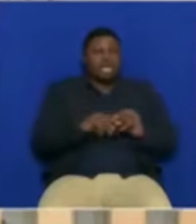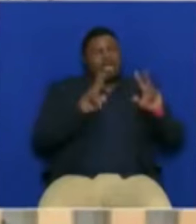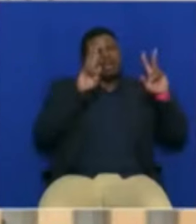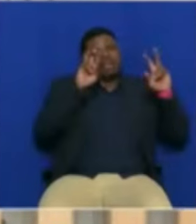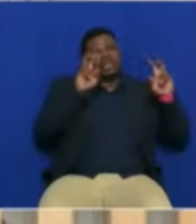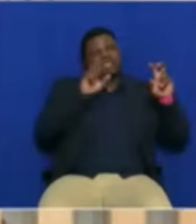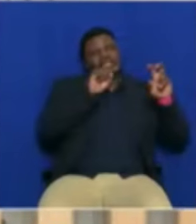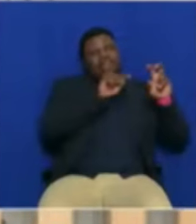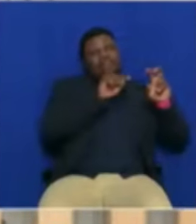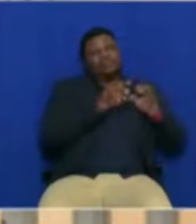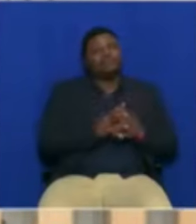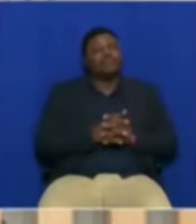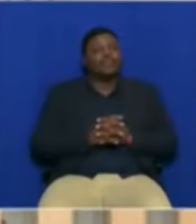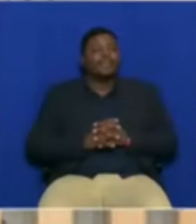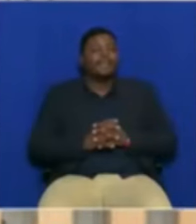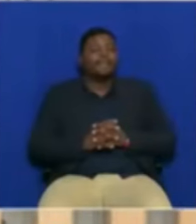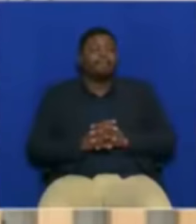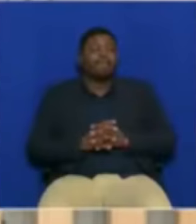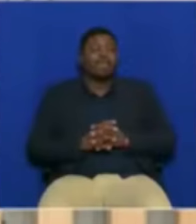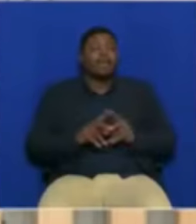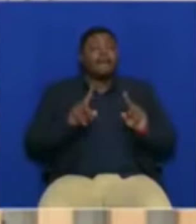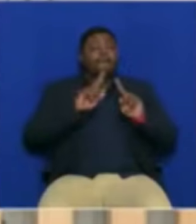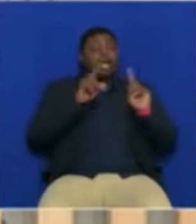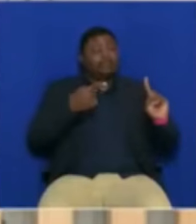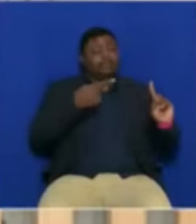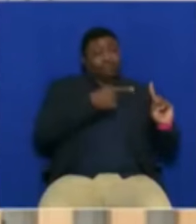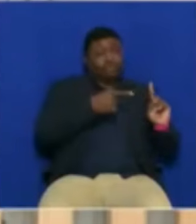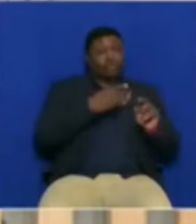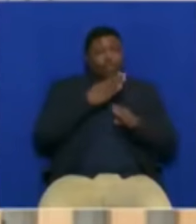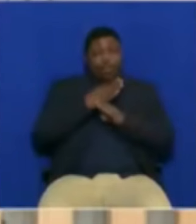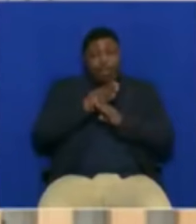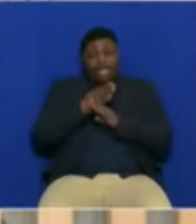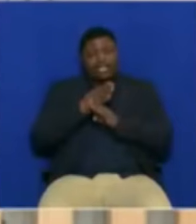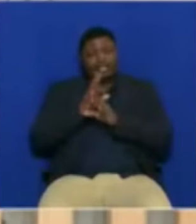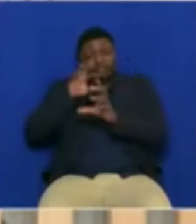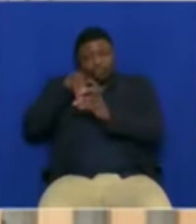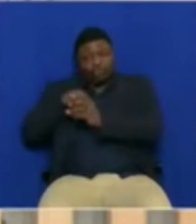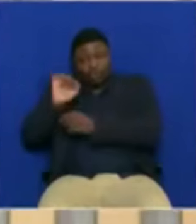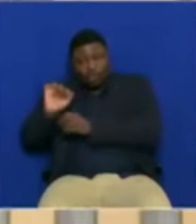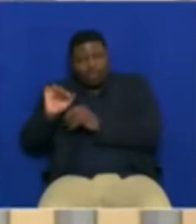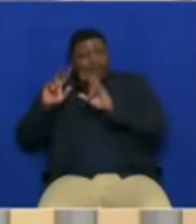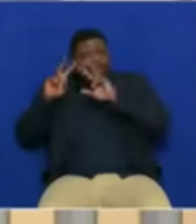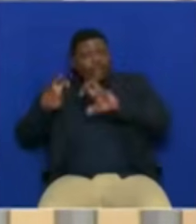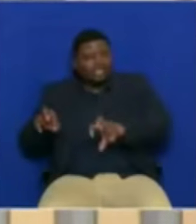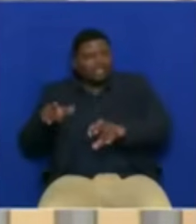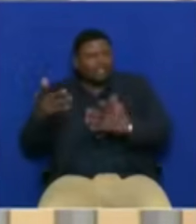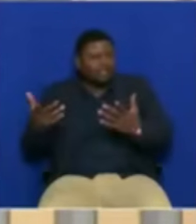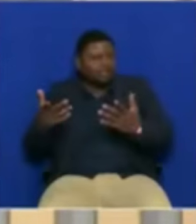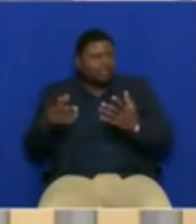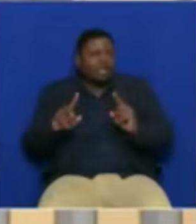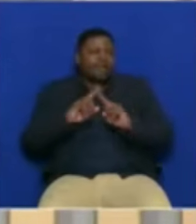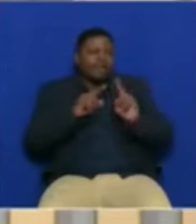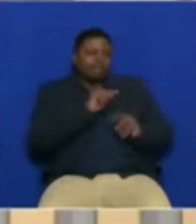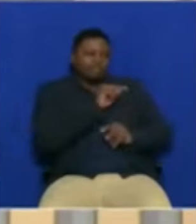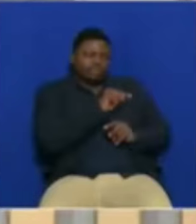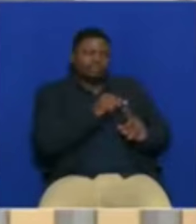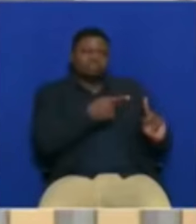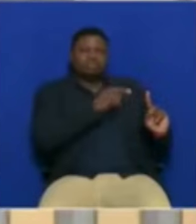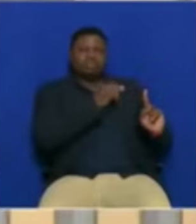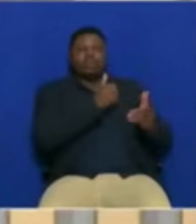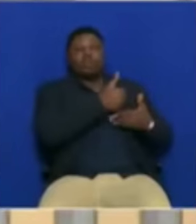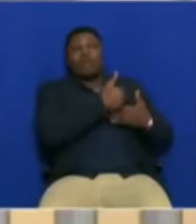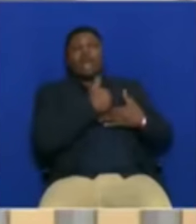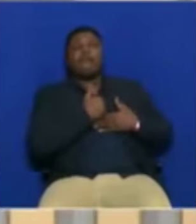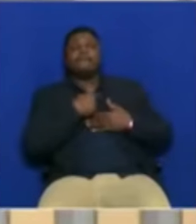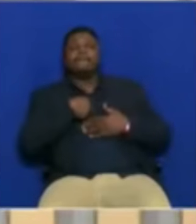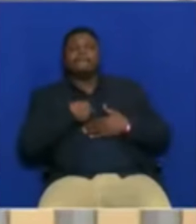your investigation. He would have assisted. In what capacity and how? If there was perhaps maybe a subpoena,